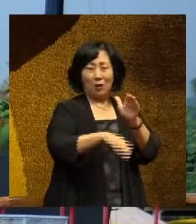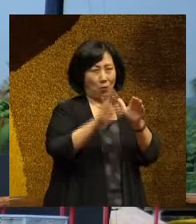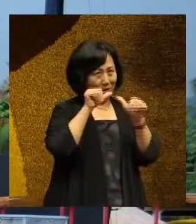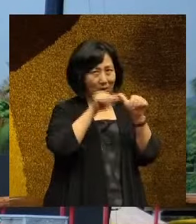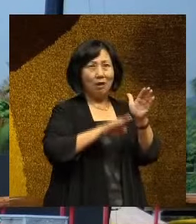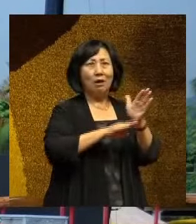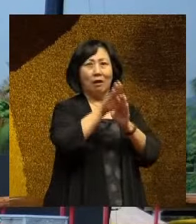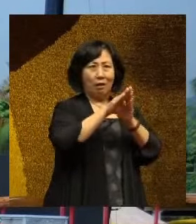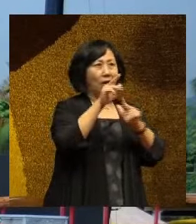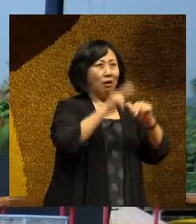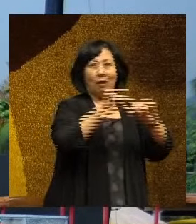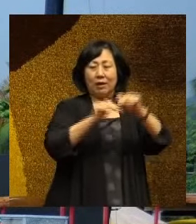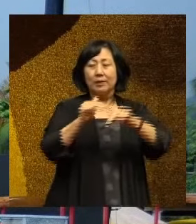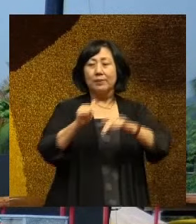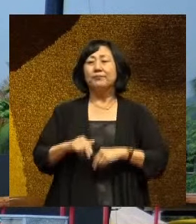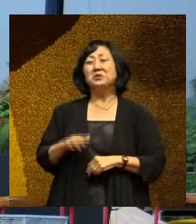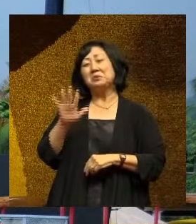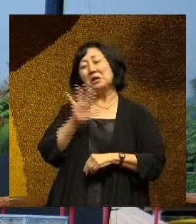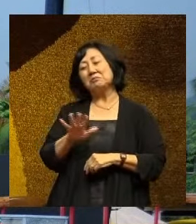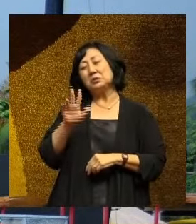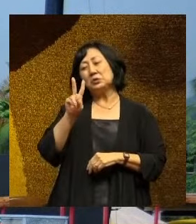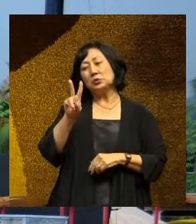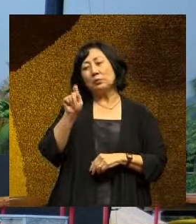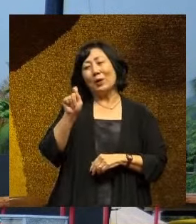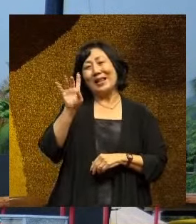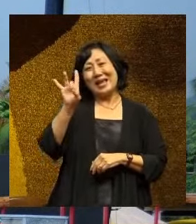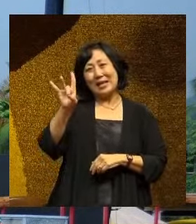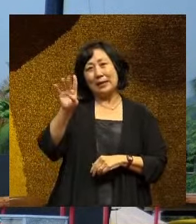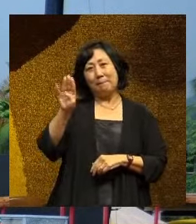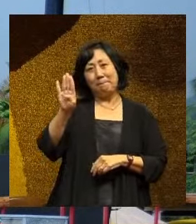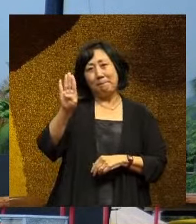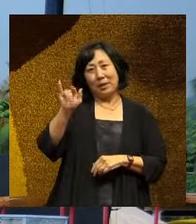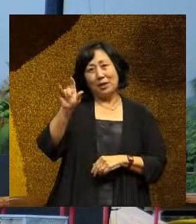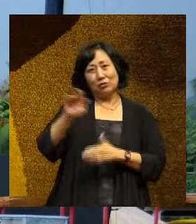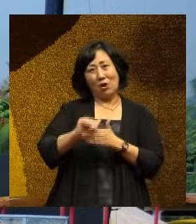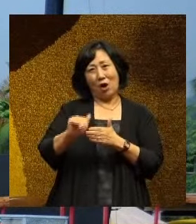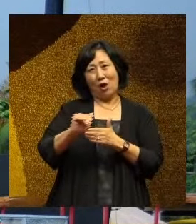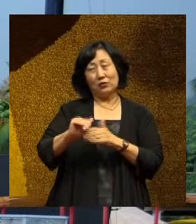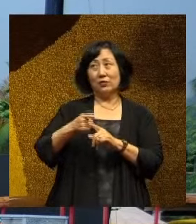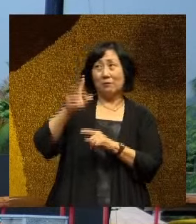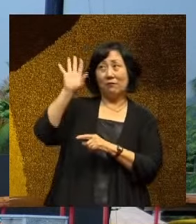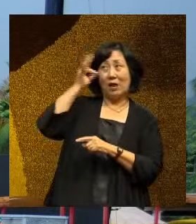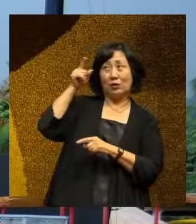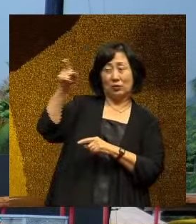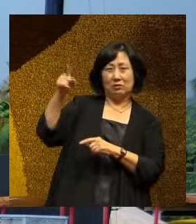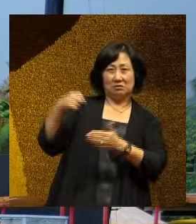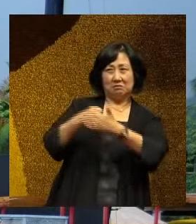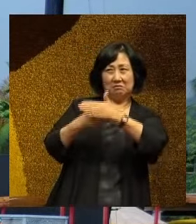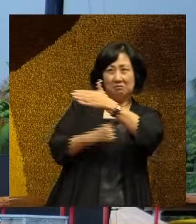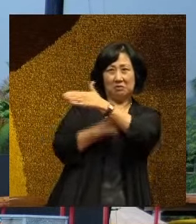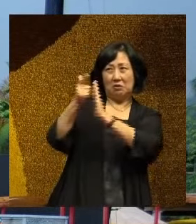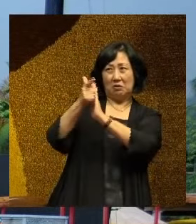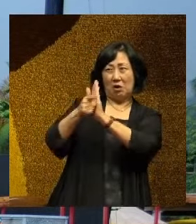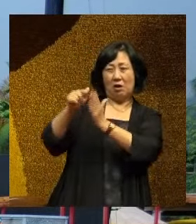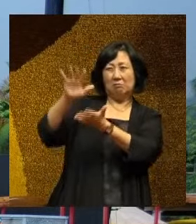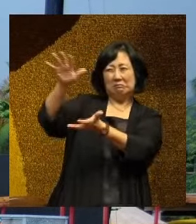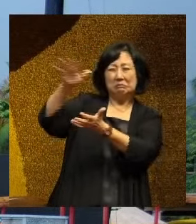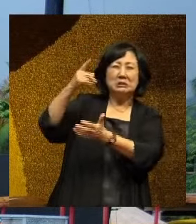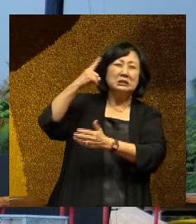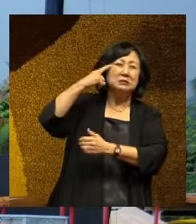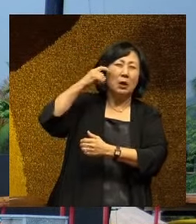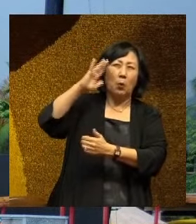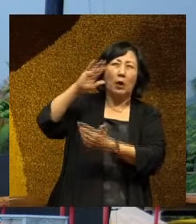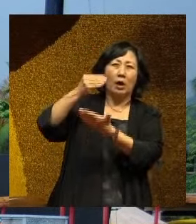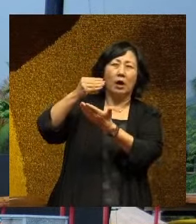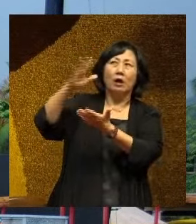an estimated $2.8 billion from the federal infrastructure law is expected to further boost